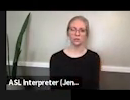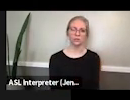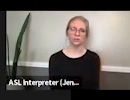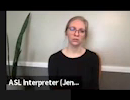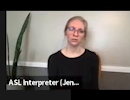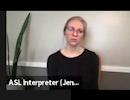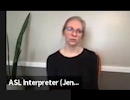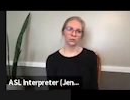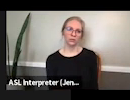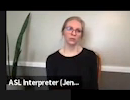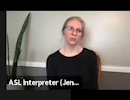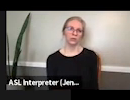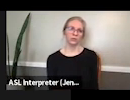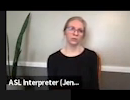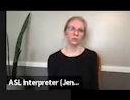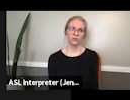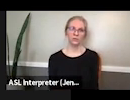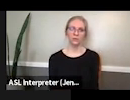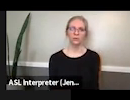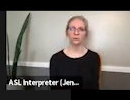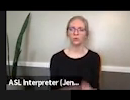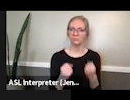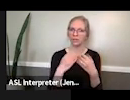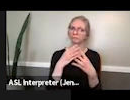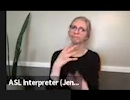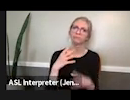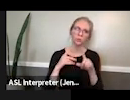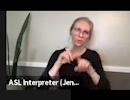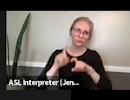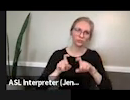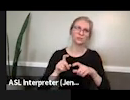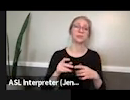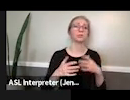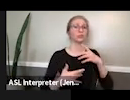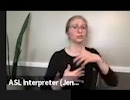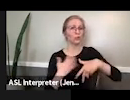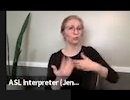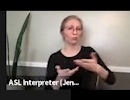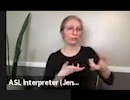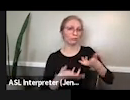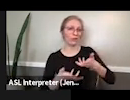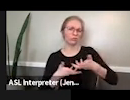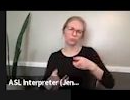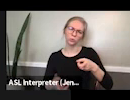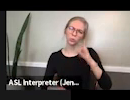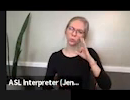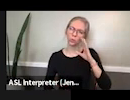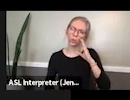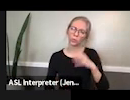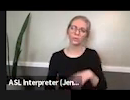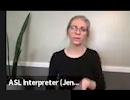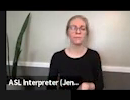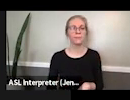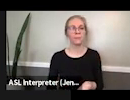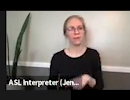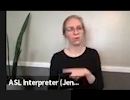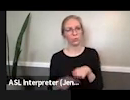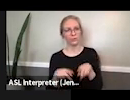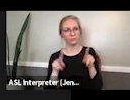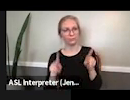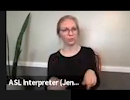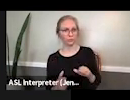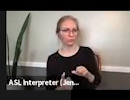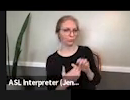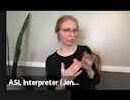Lots of questions. Social interactions, you know this. When a person approaches the child, does